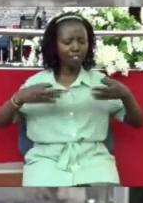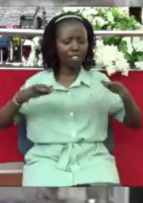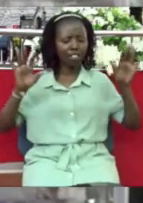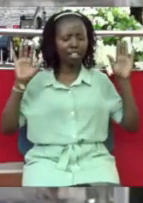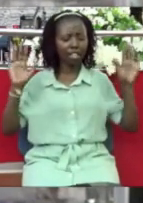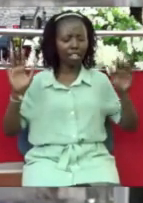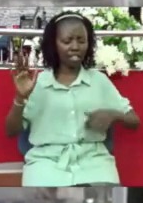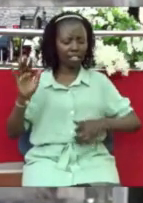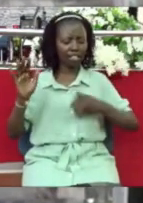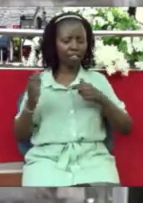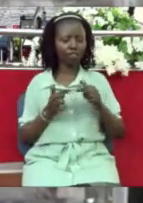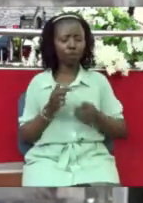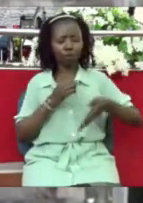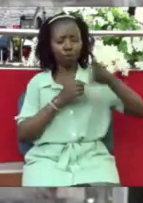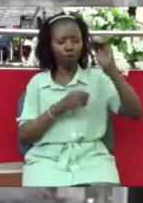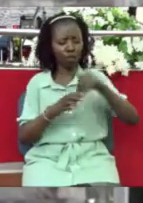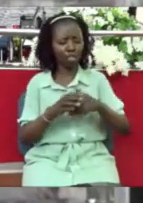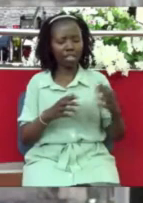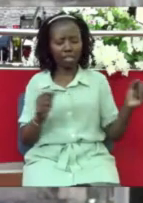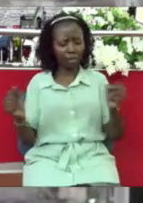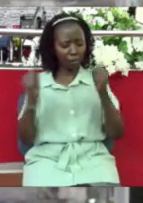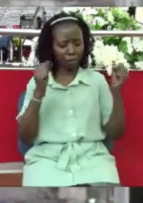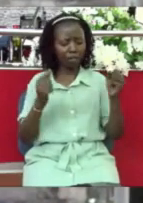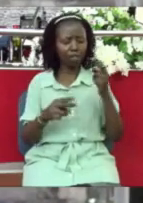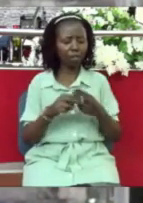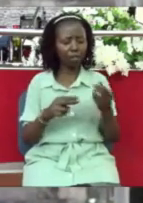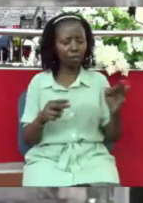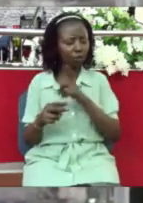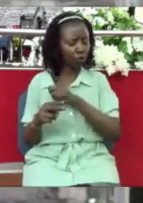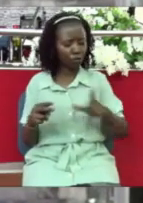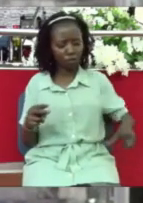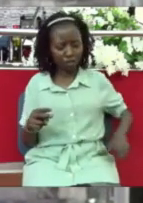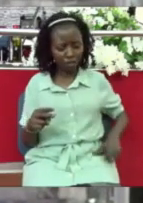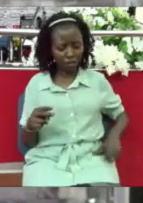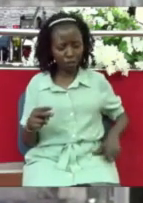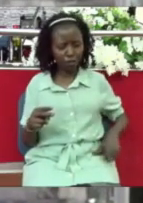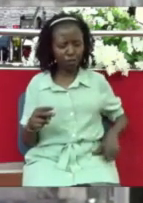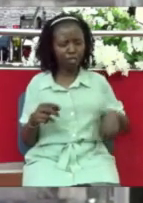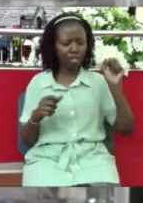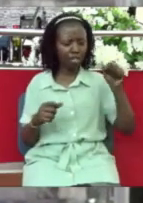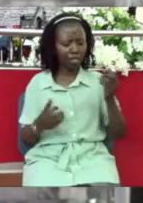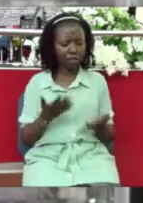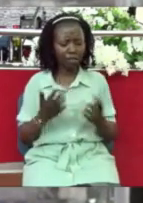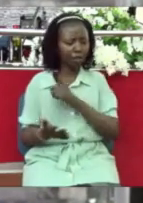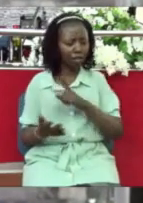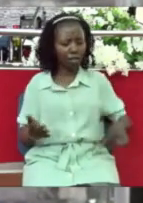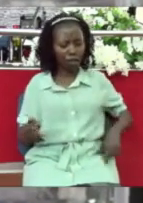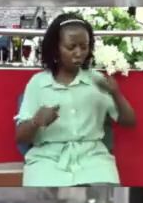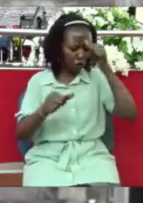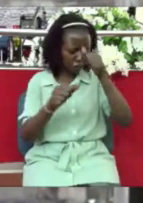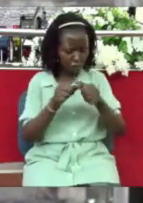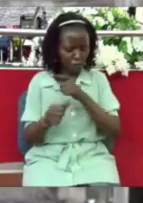you. In the mighty name of Jesus. Yes, may the Lord remember you. May the